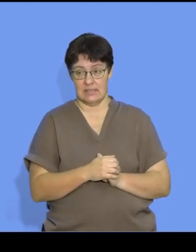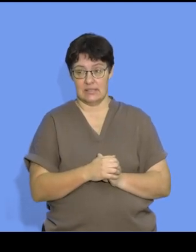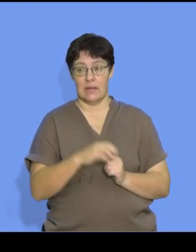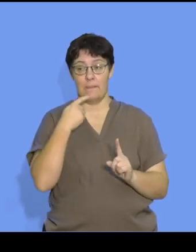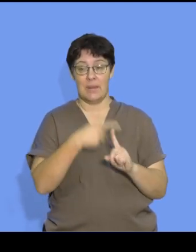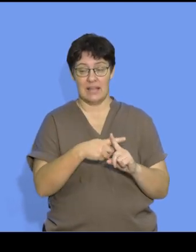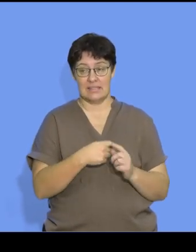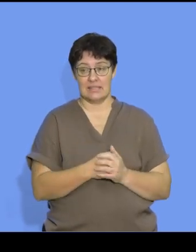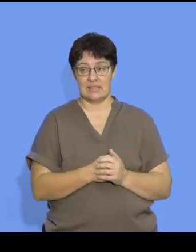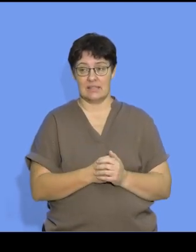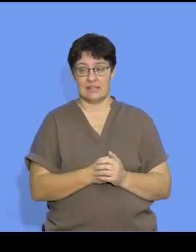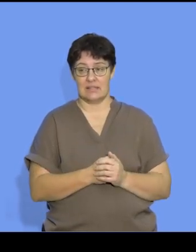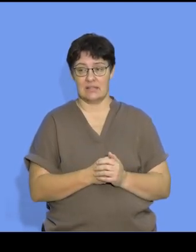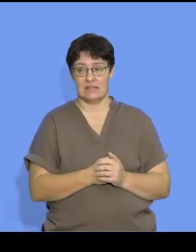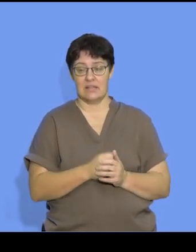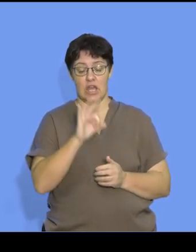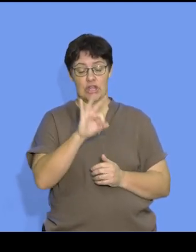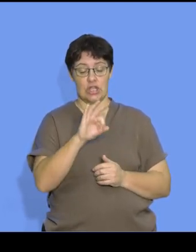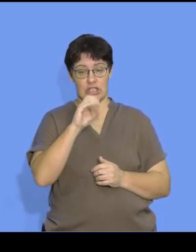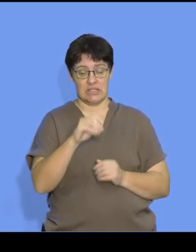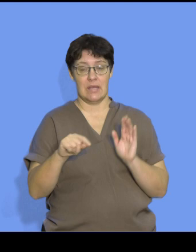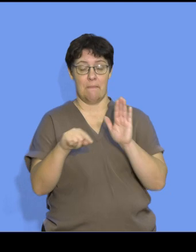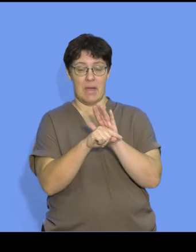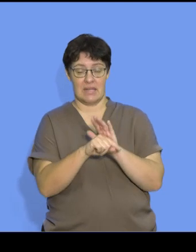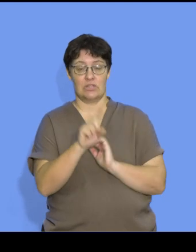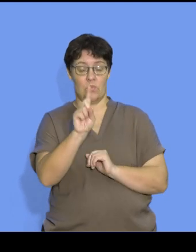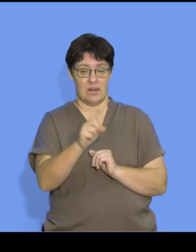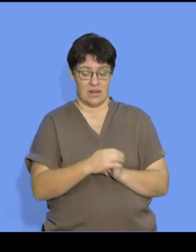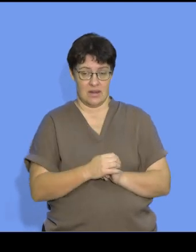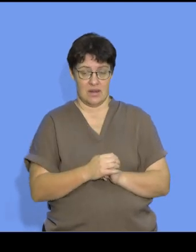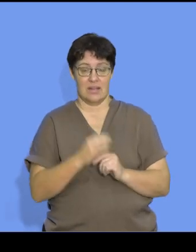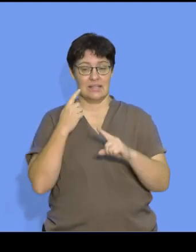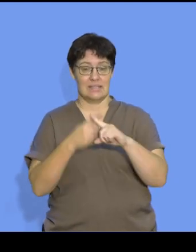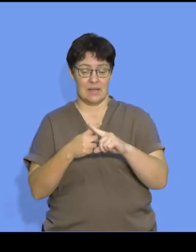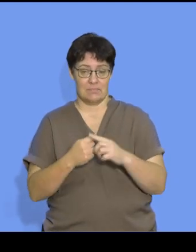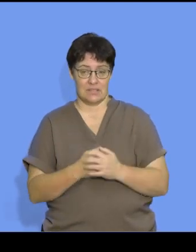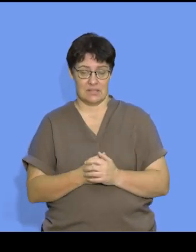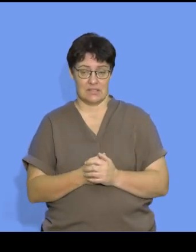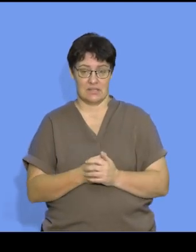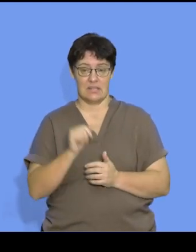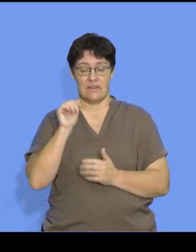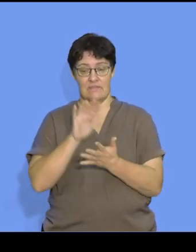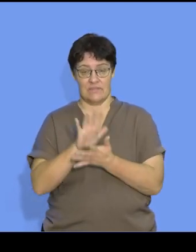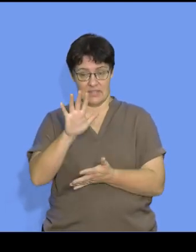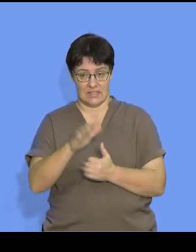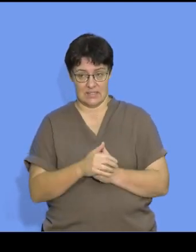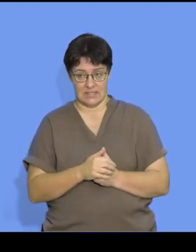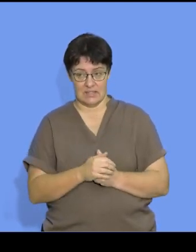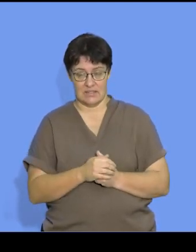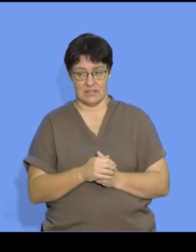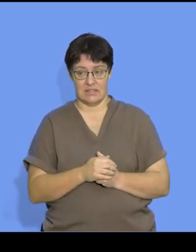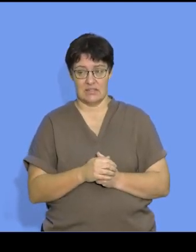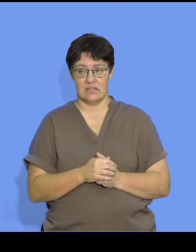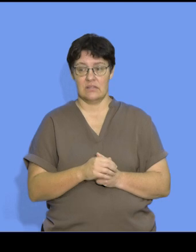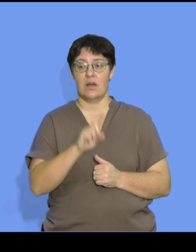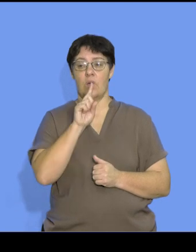plus 30 minus 1 times 15. So it's going